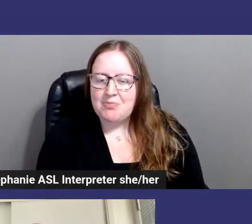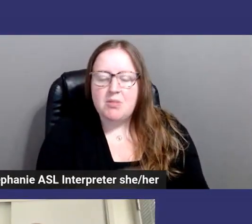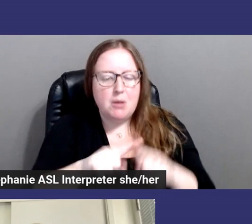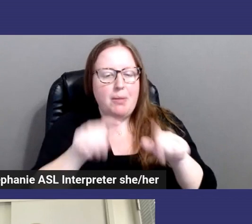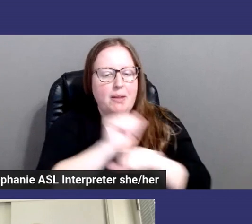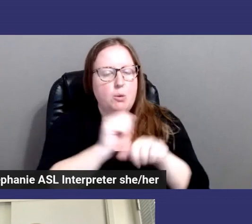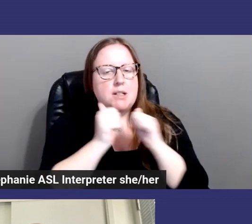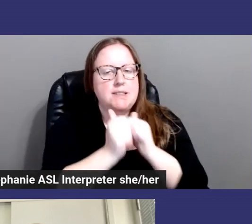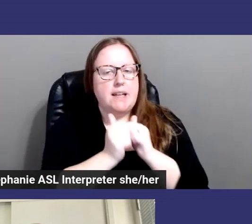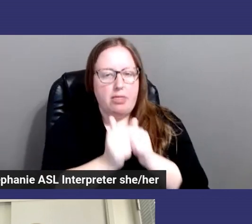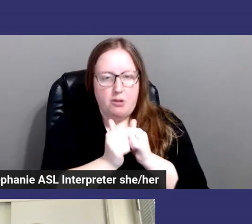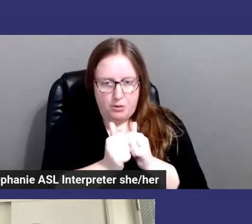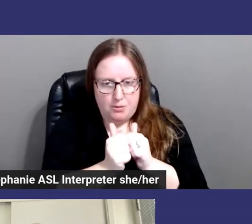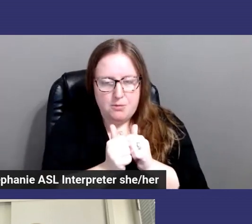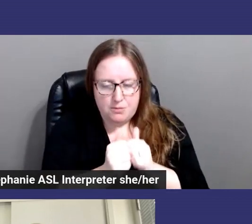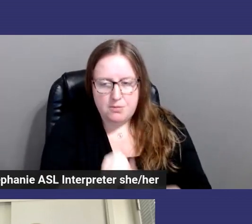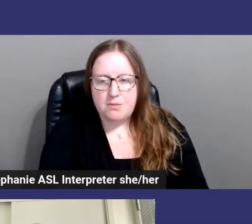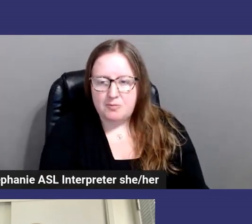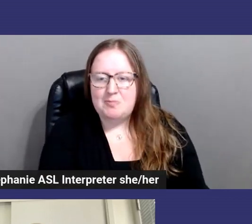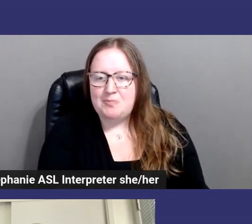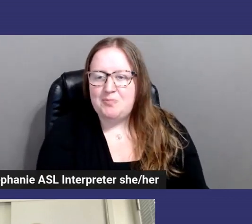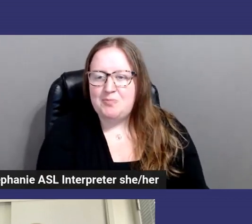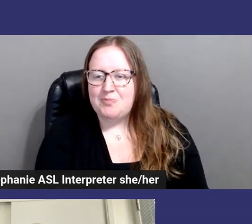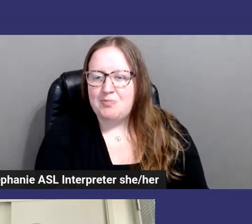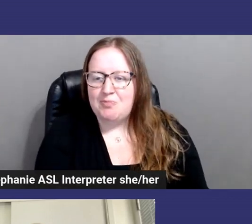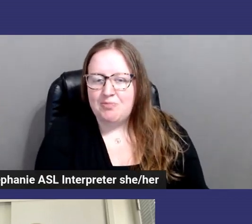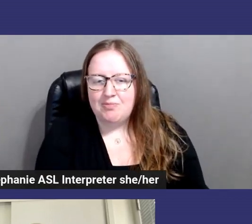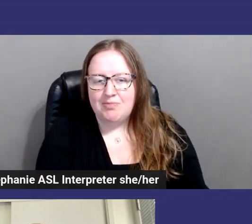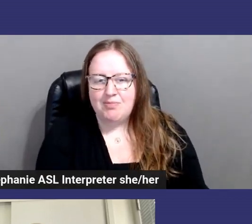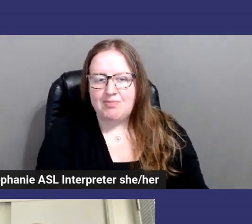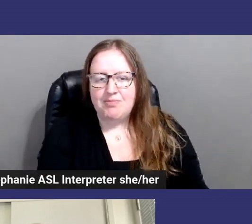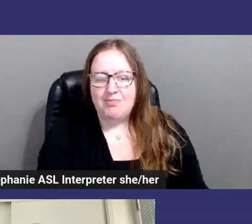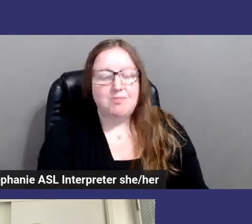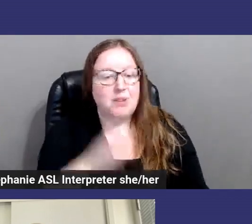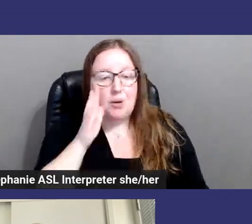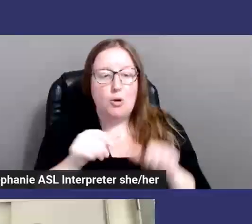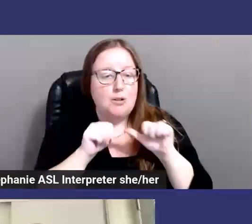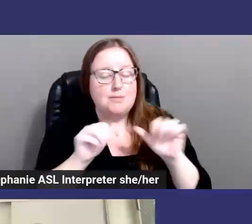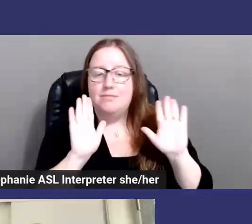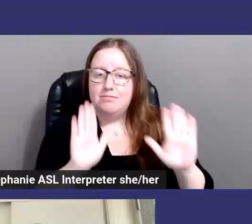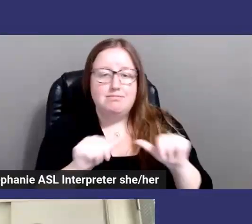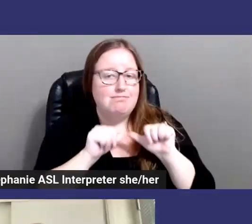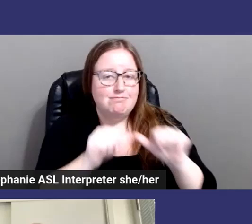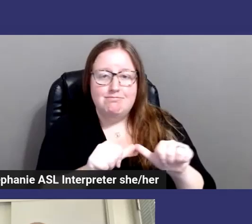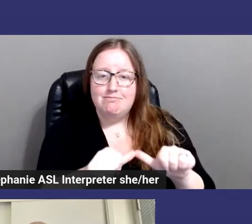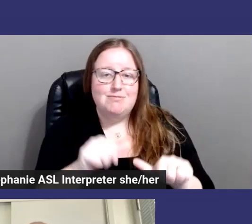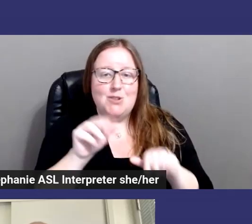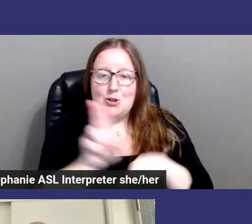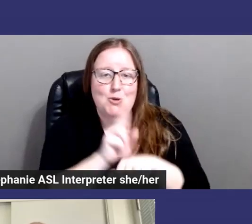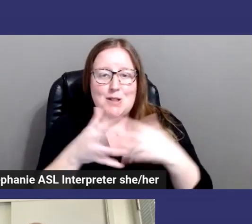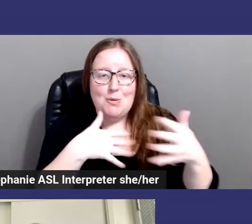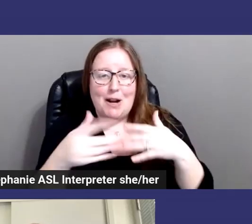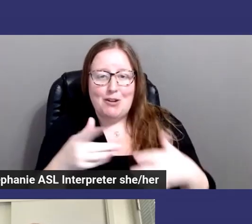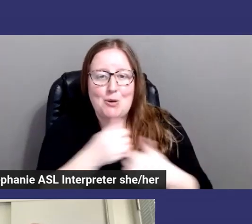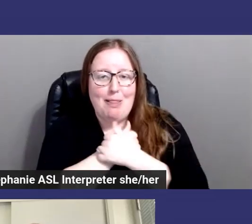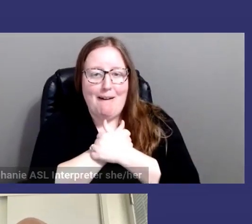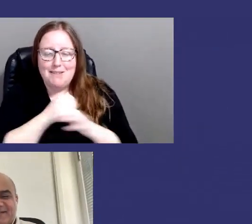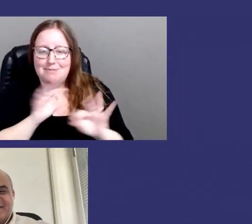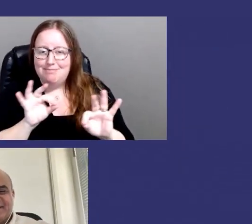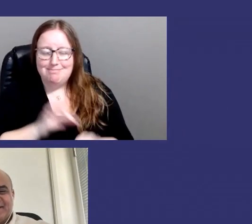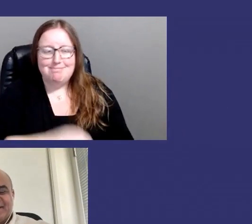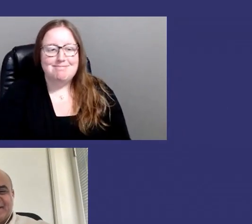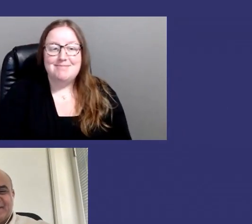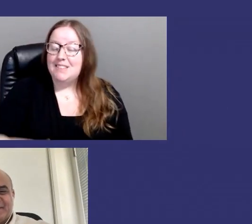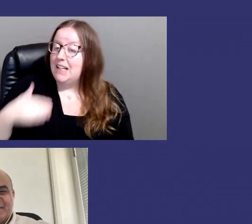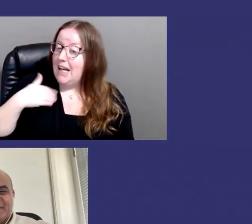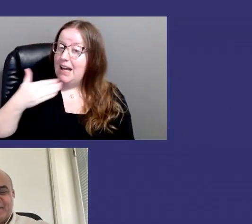together. Yeah, so you're going to keep on loving using that thing that you're using. Well, I do have